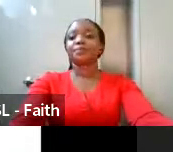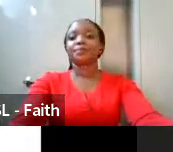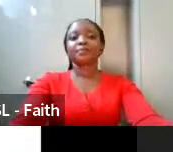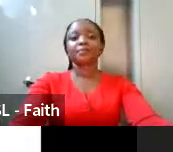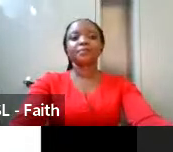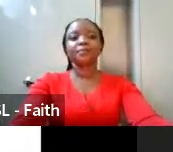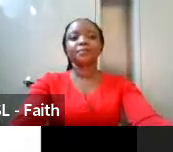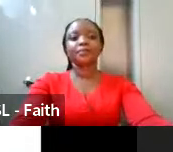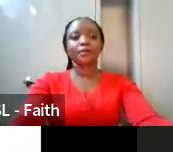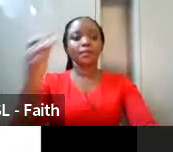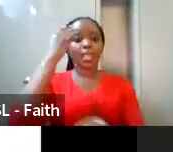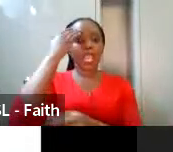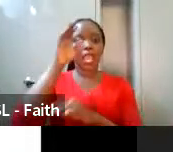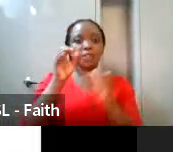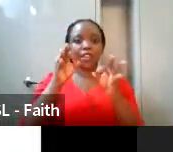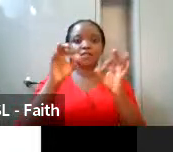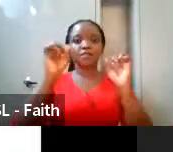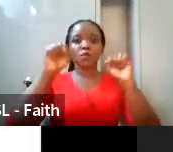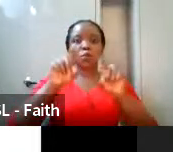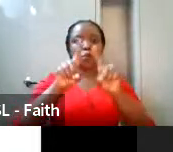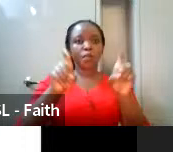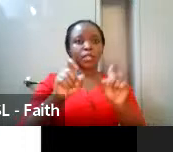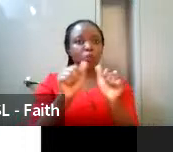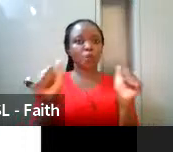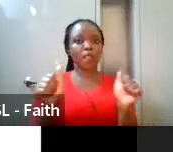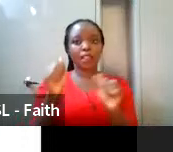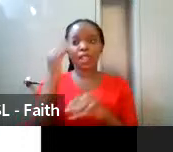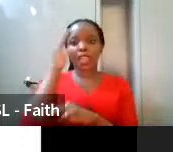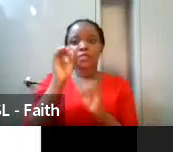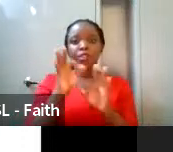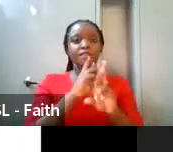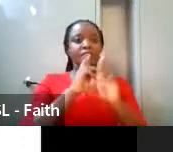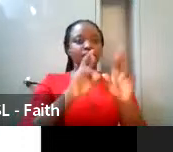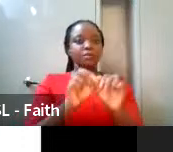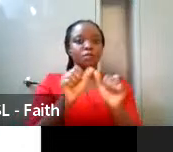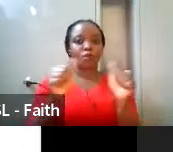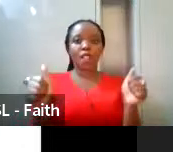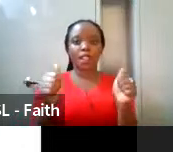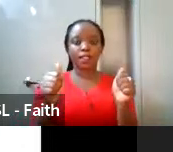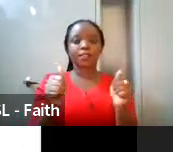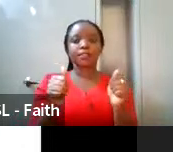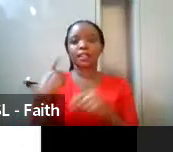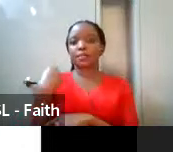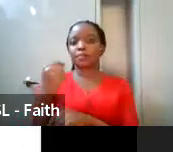I don't know if we were able to get to all the questions. I don't know if we have answered those ones sufficiently.